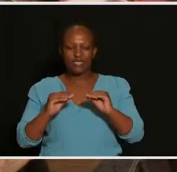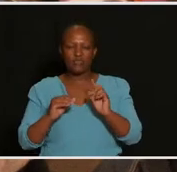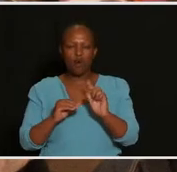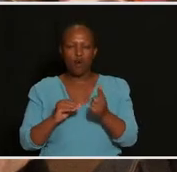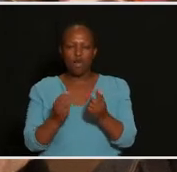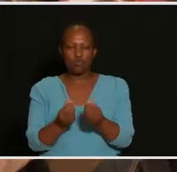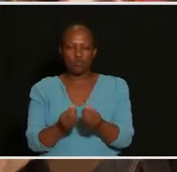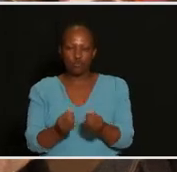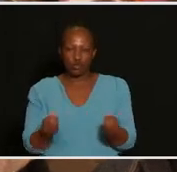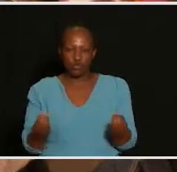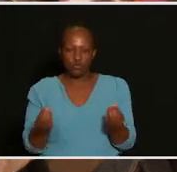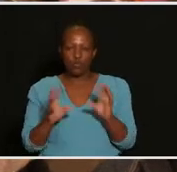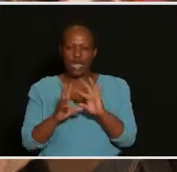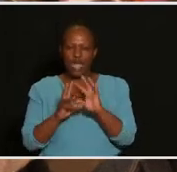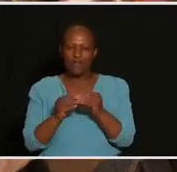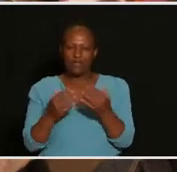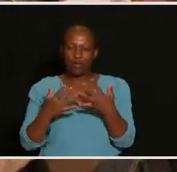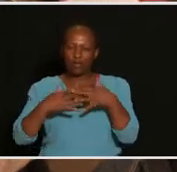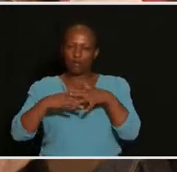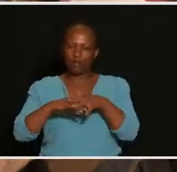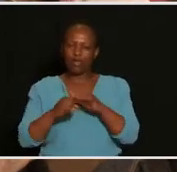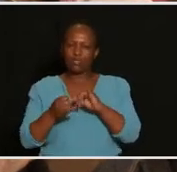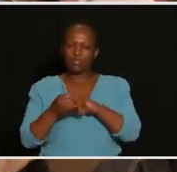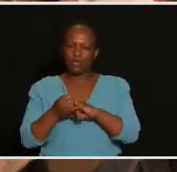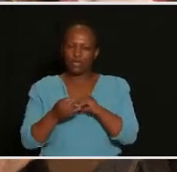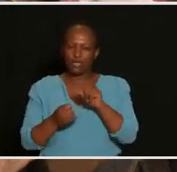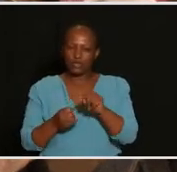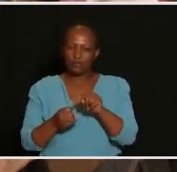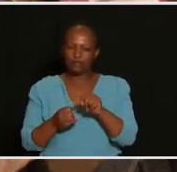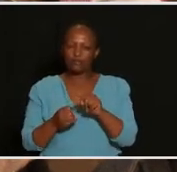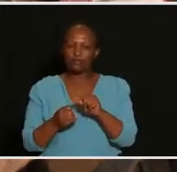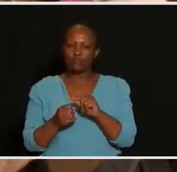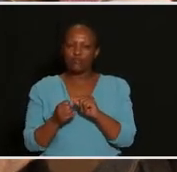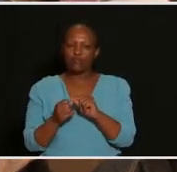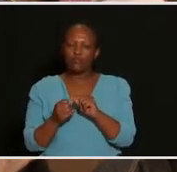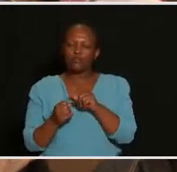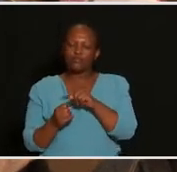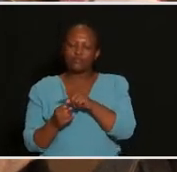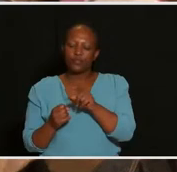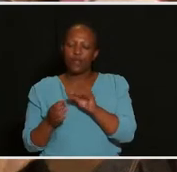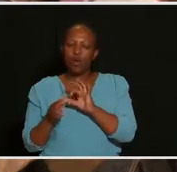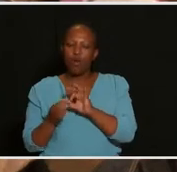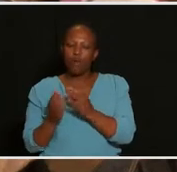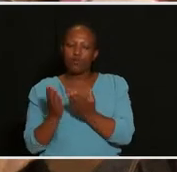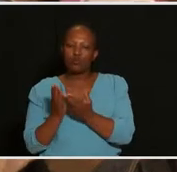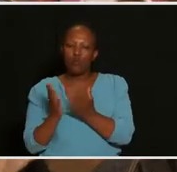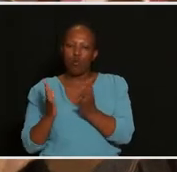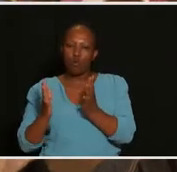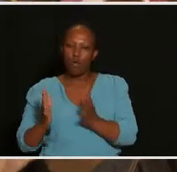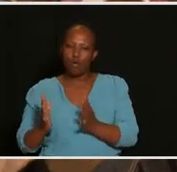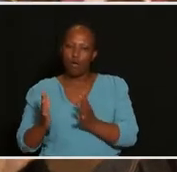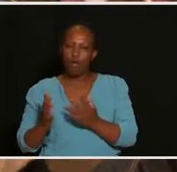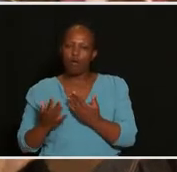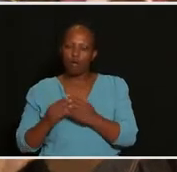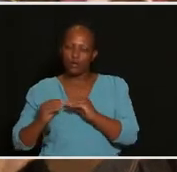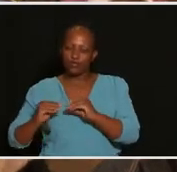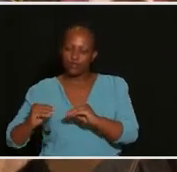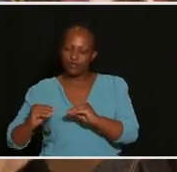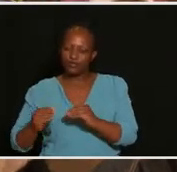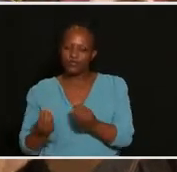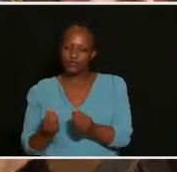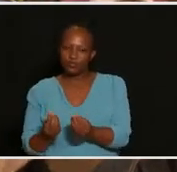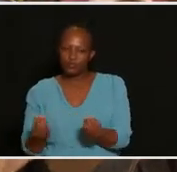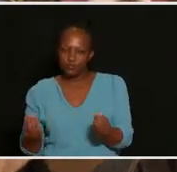worldview into all subjects homeschoolers can assess the needs of each child and adapt the